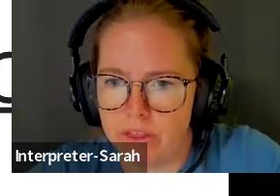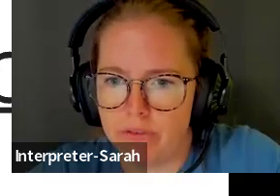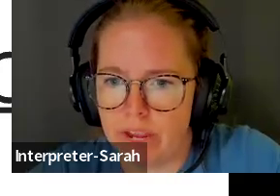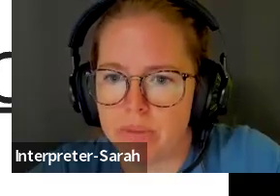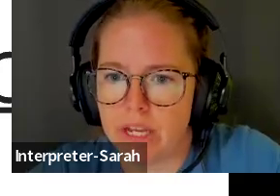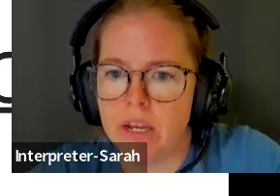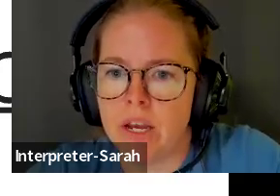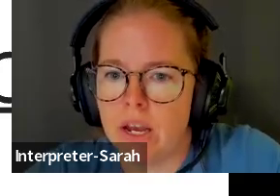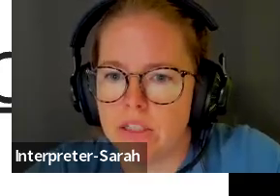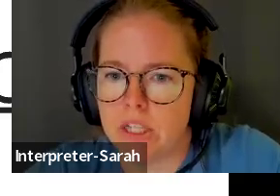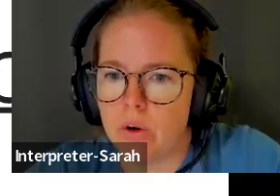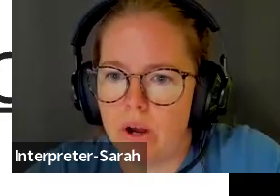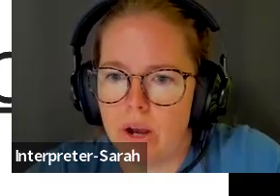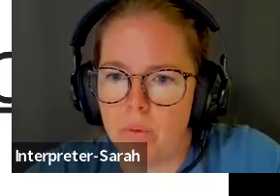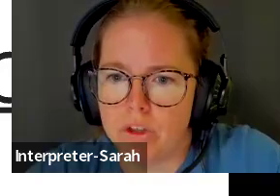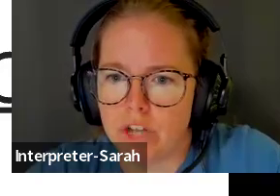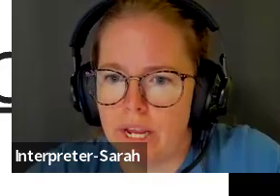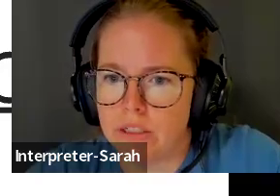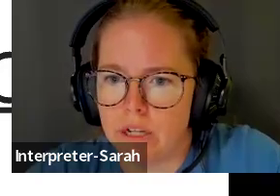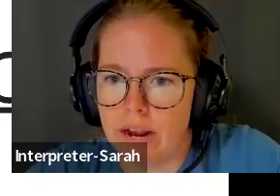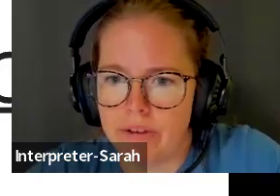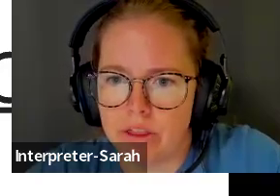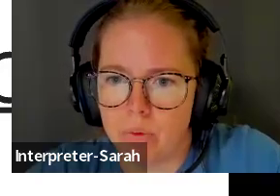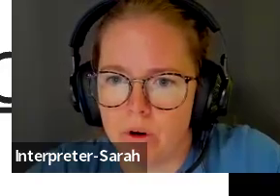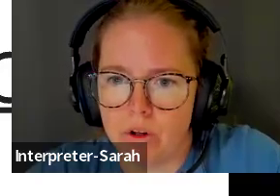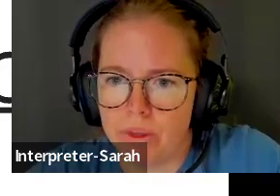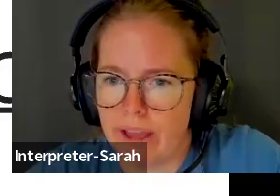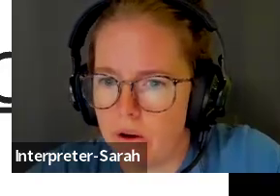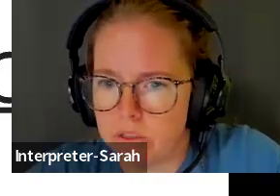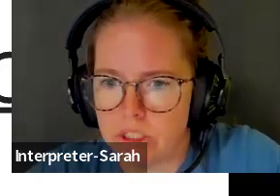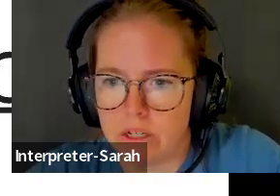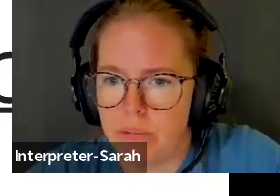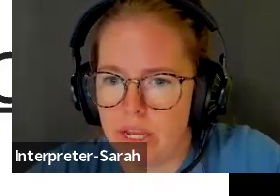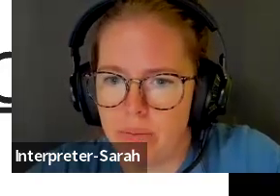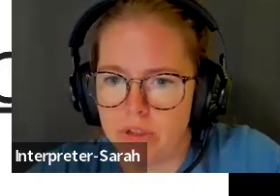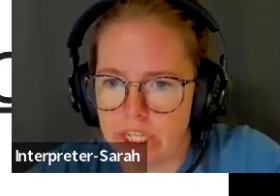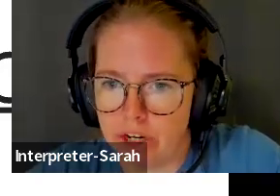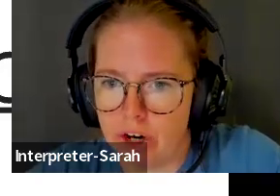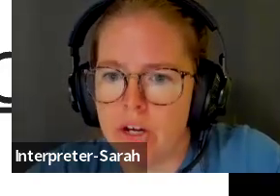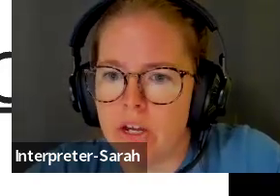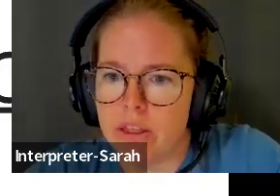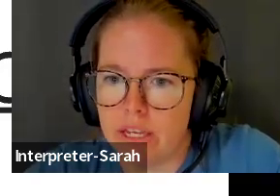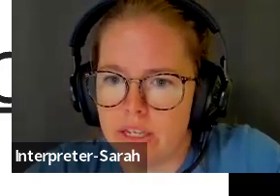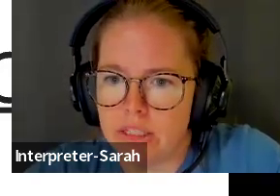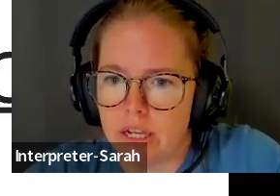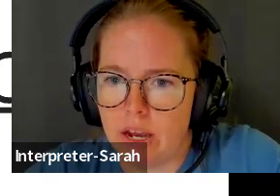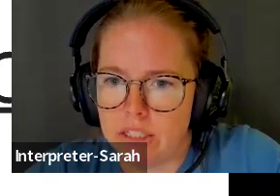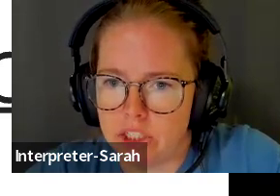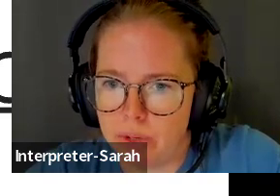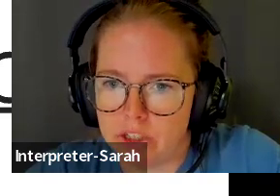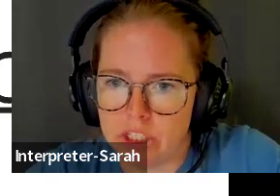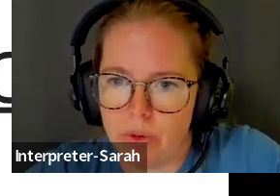unfolding within their family. And so we're trying to navigate the world without being able to hear